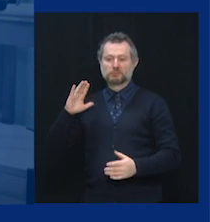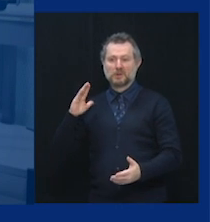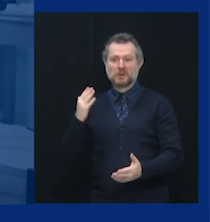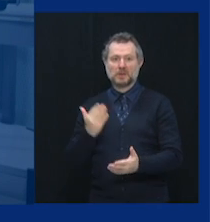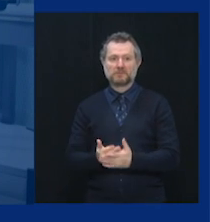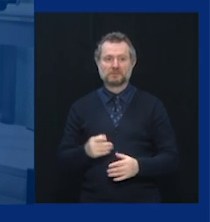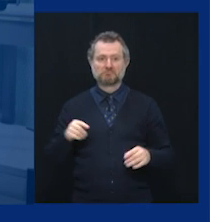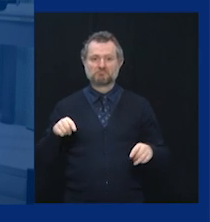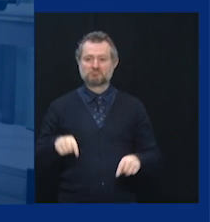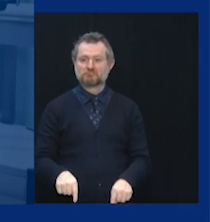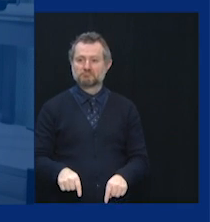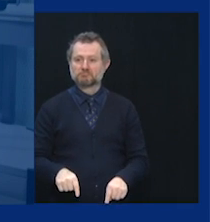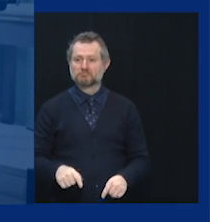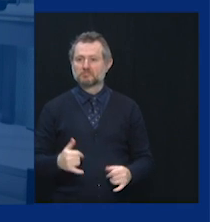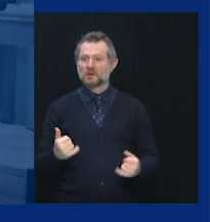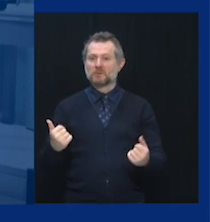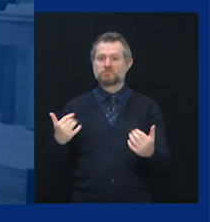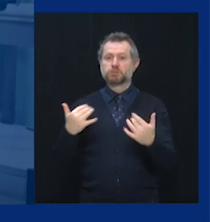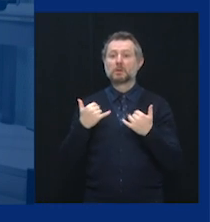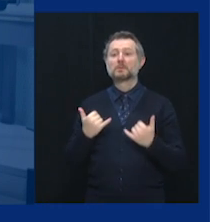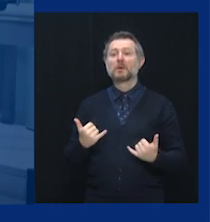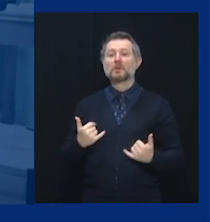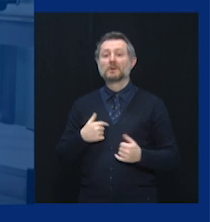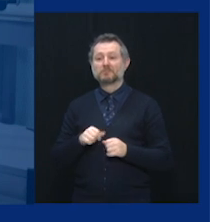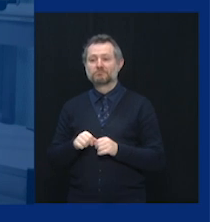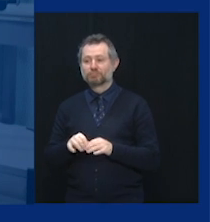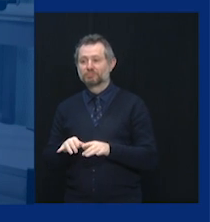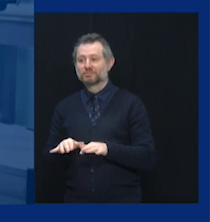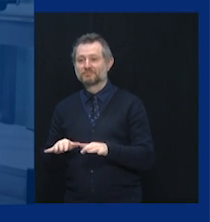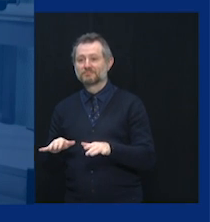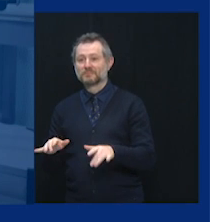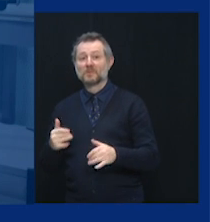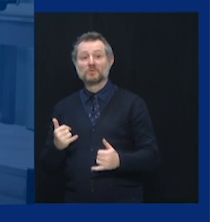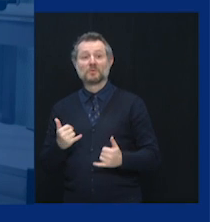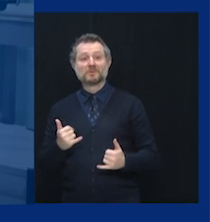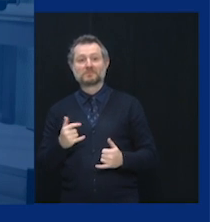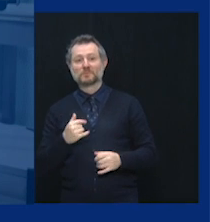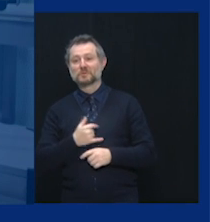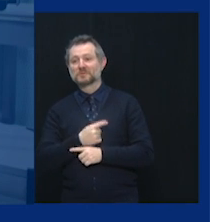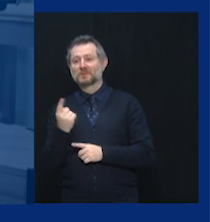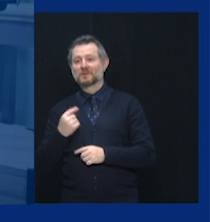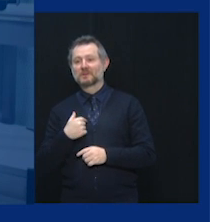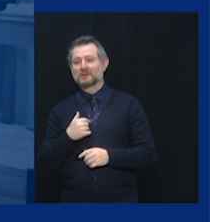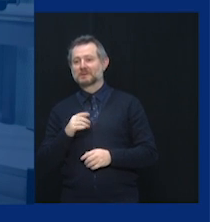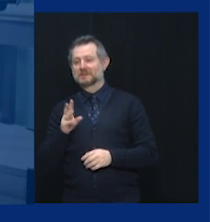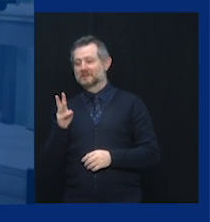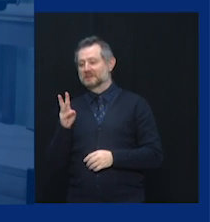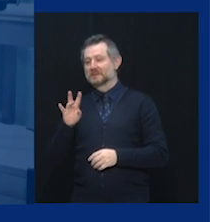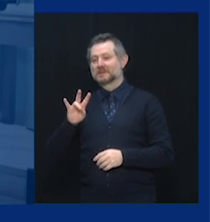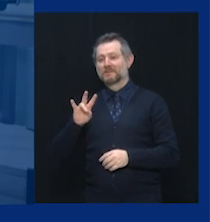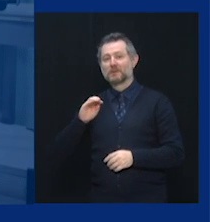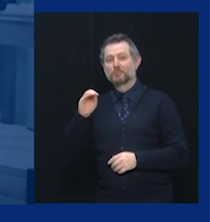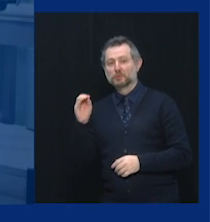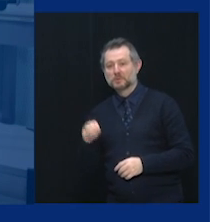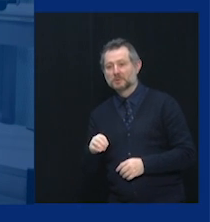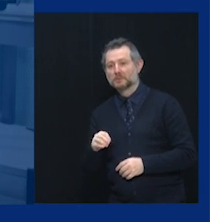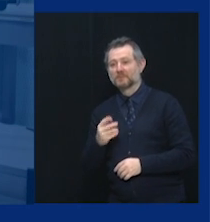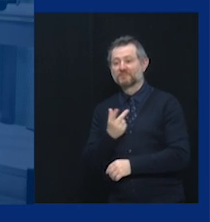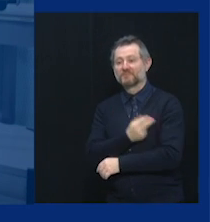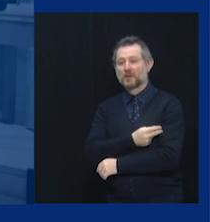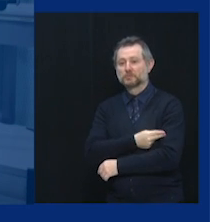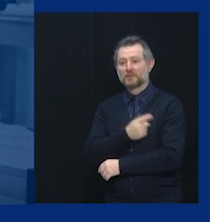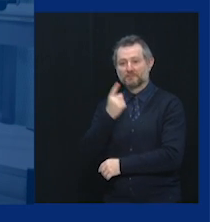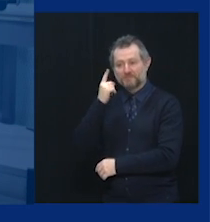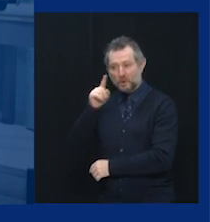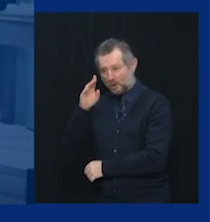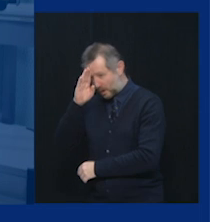is spreading. We still are only at 67% vaccination rate of our hospital workers. This